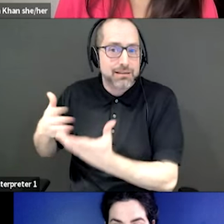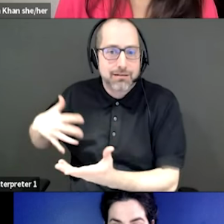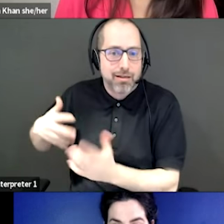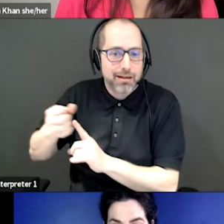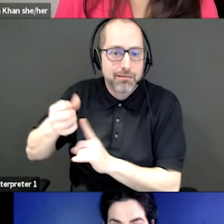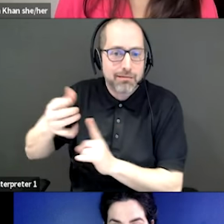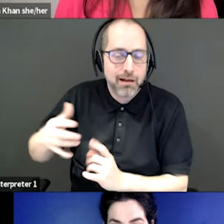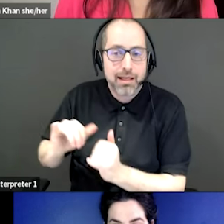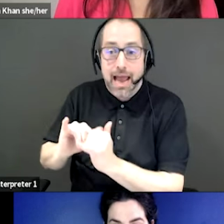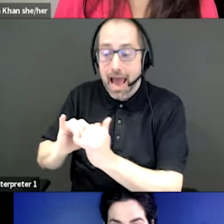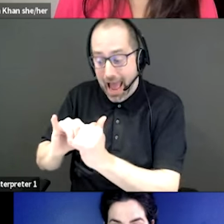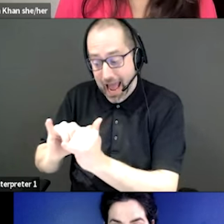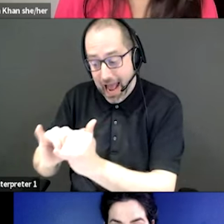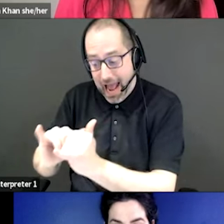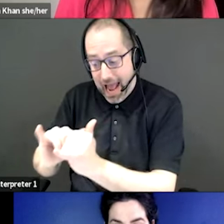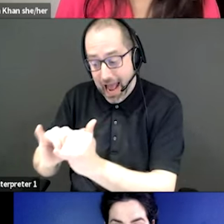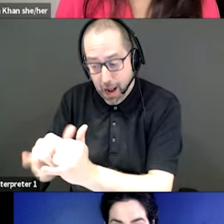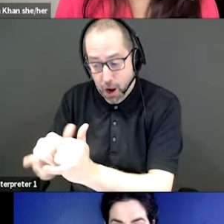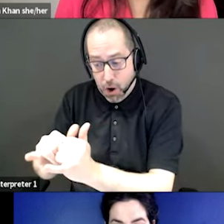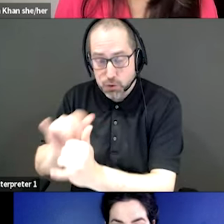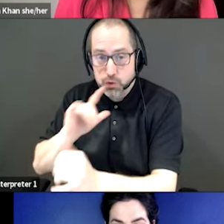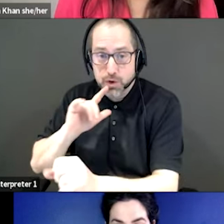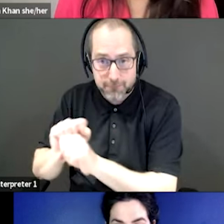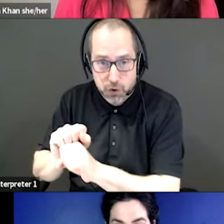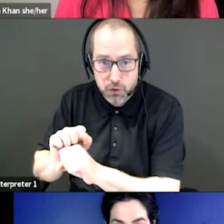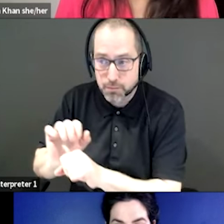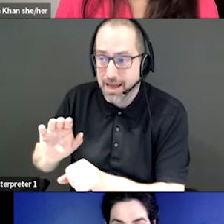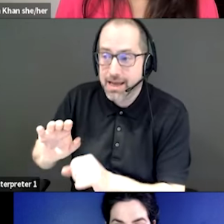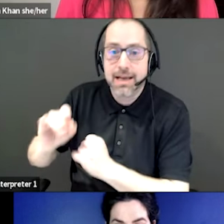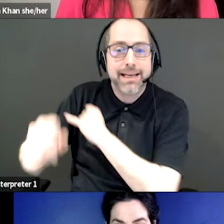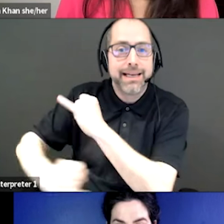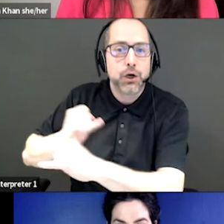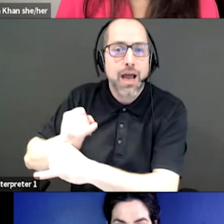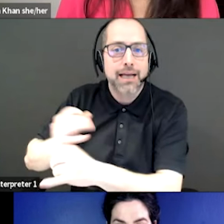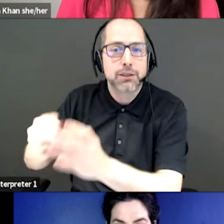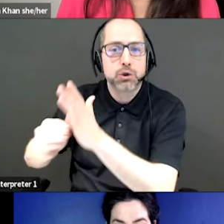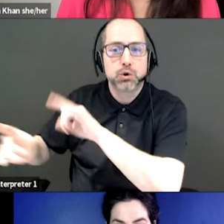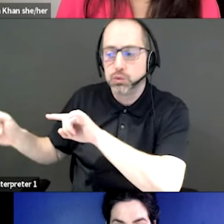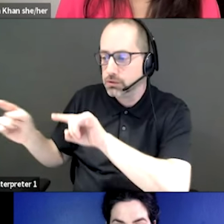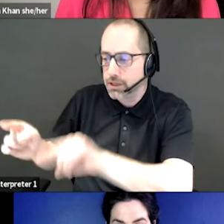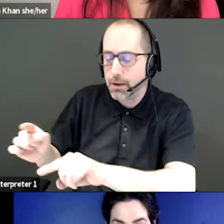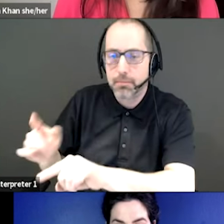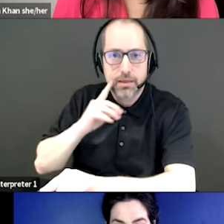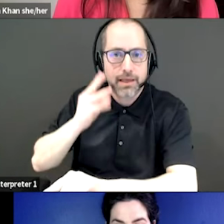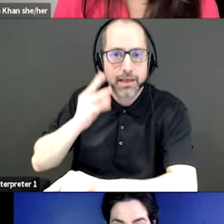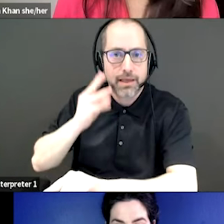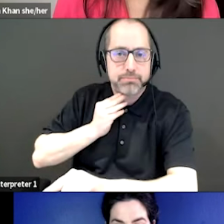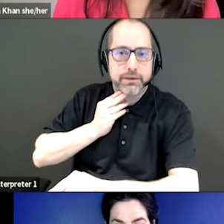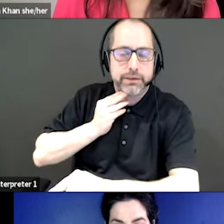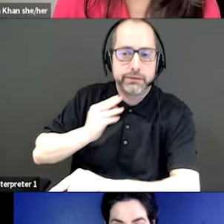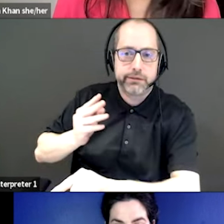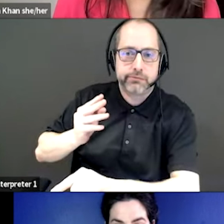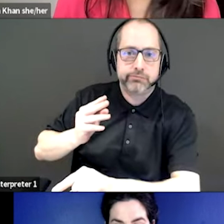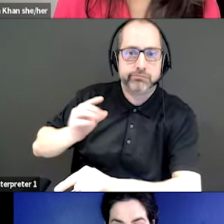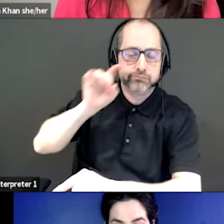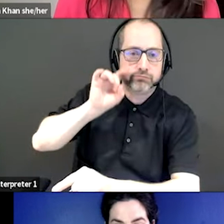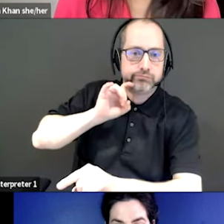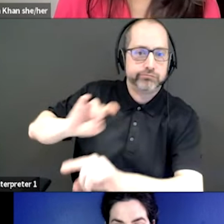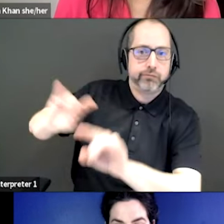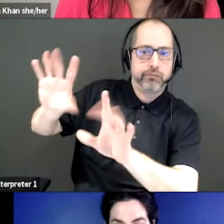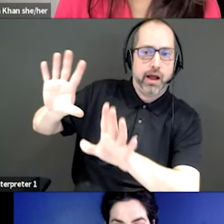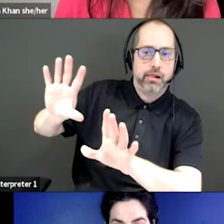and how to ensure and affirm the voices of international students when they're facing sexual violence and gender-based violence, how to look at this from a place